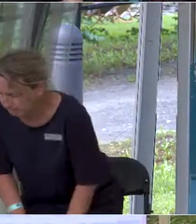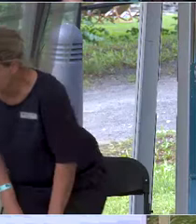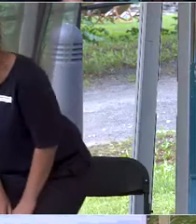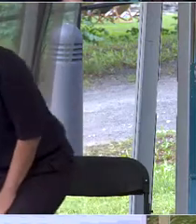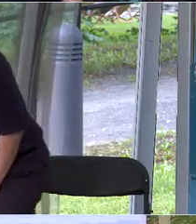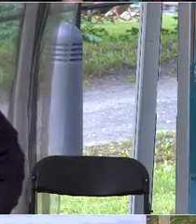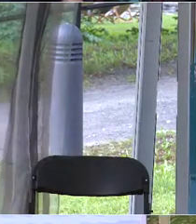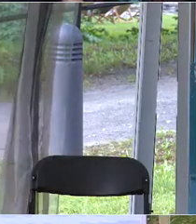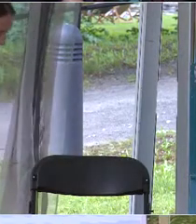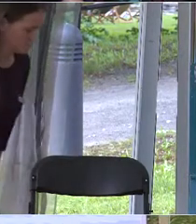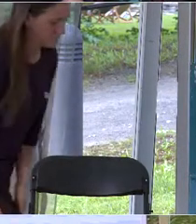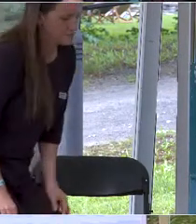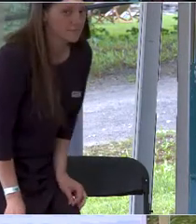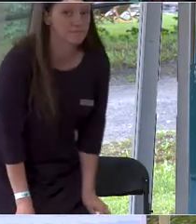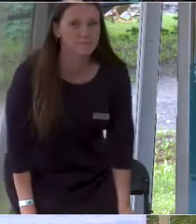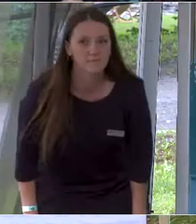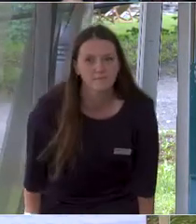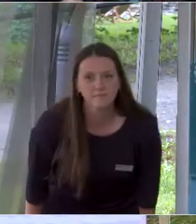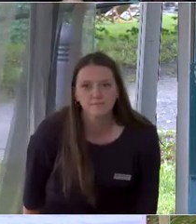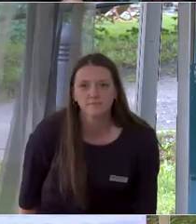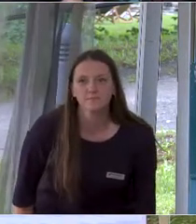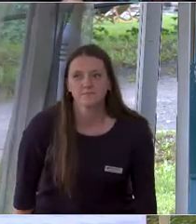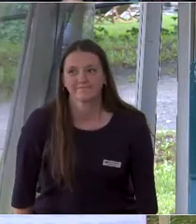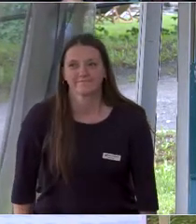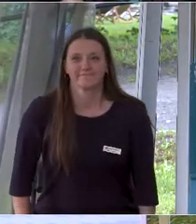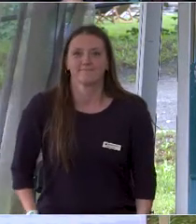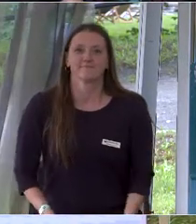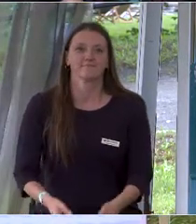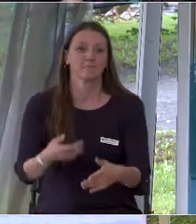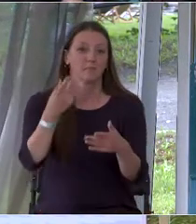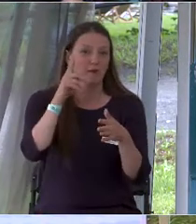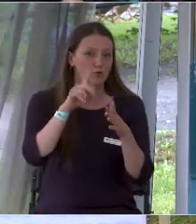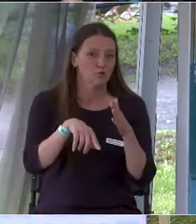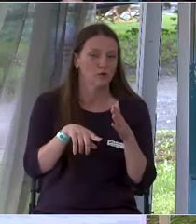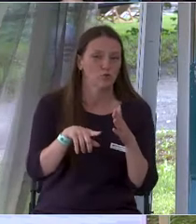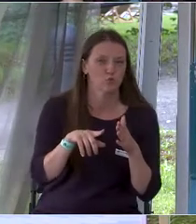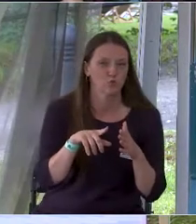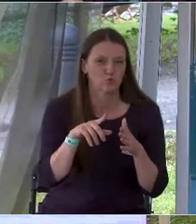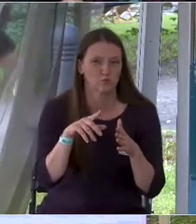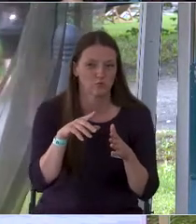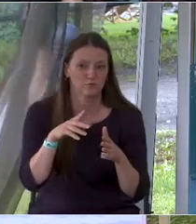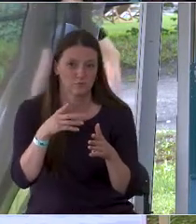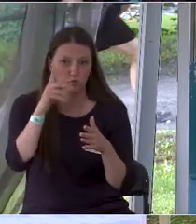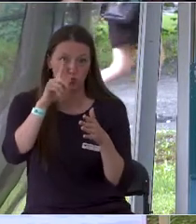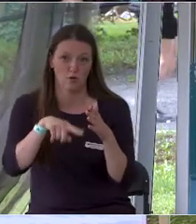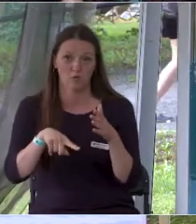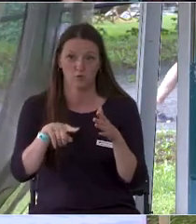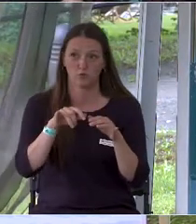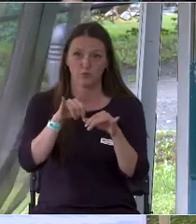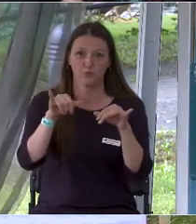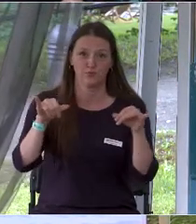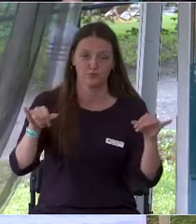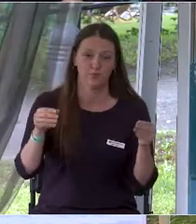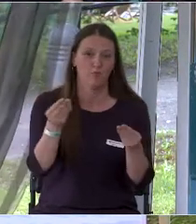not something small, it's something that depends on language. But it's not probably good for the economy, it's mostly good for